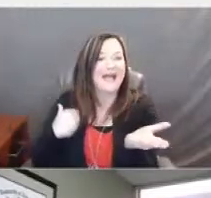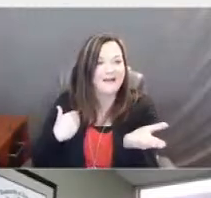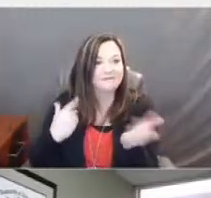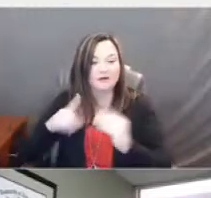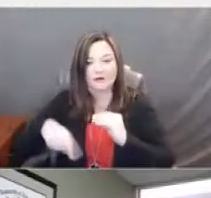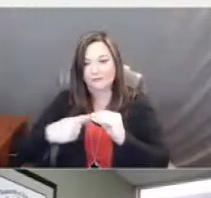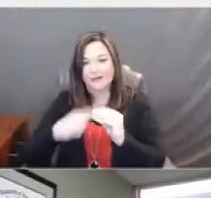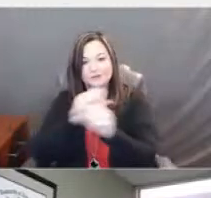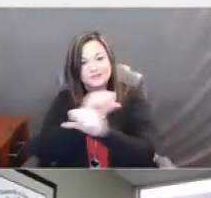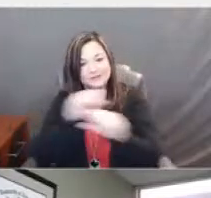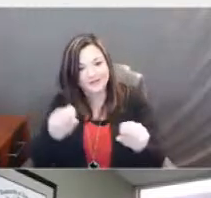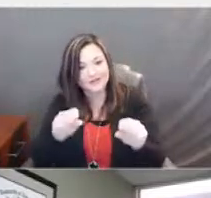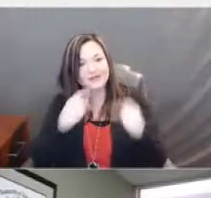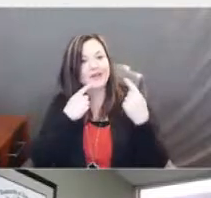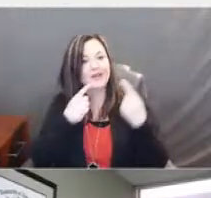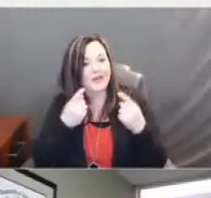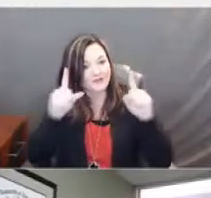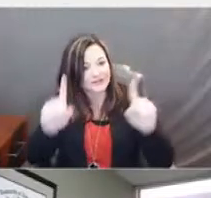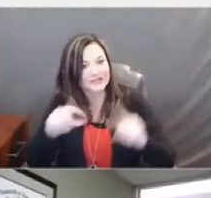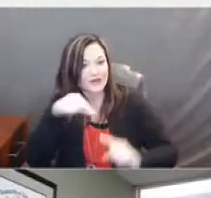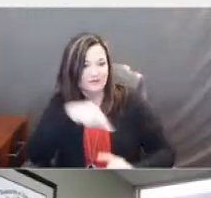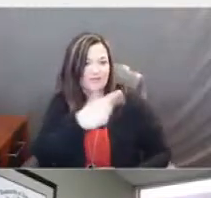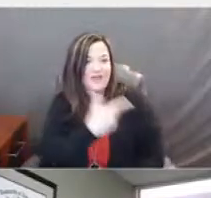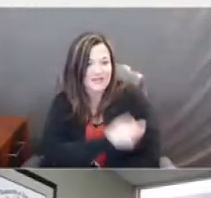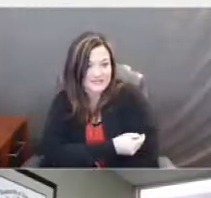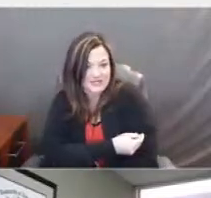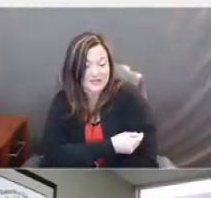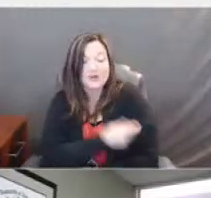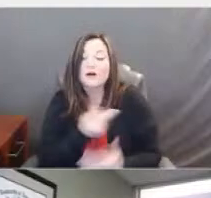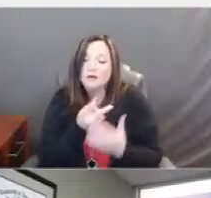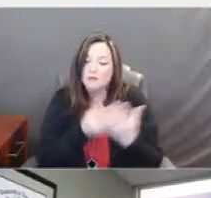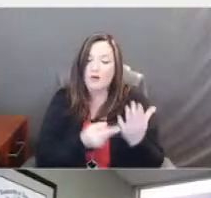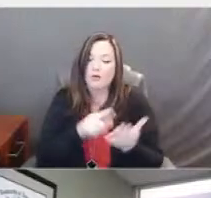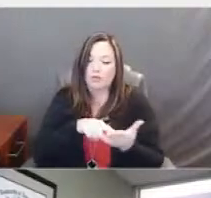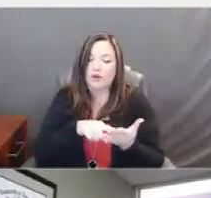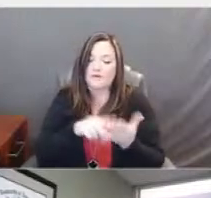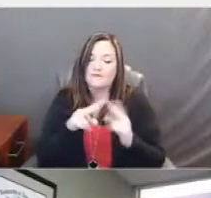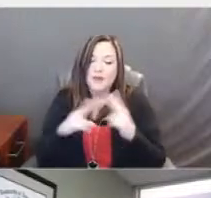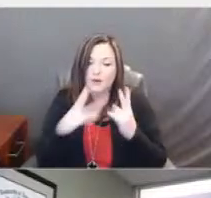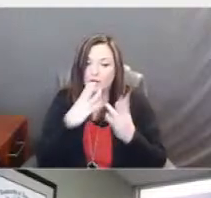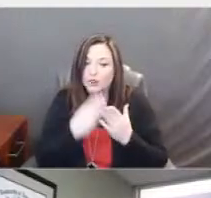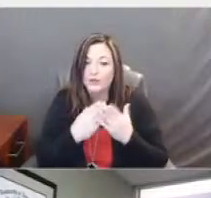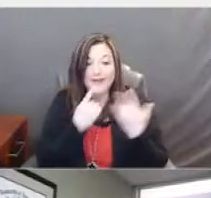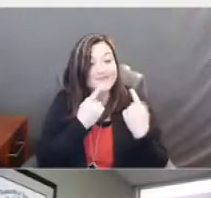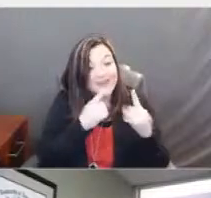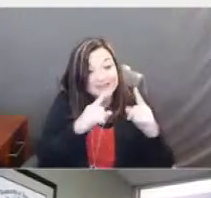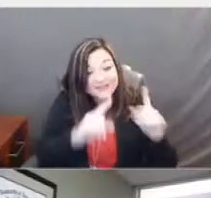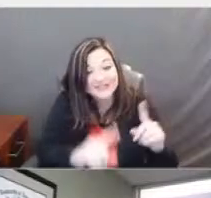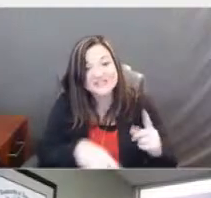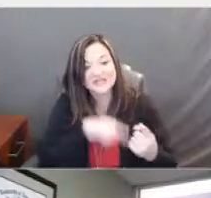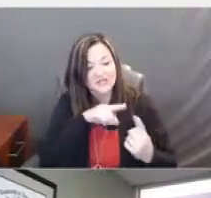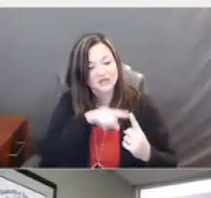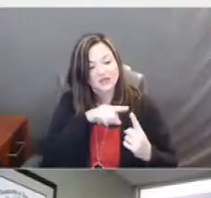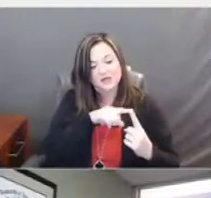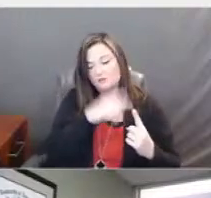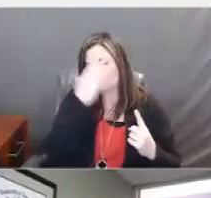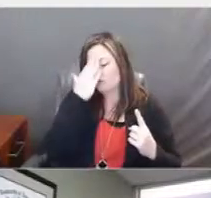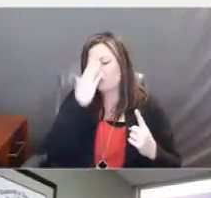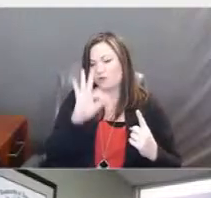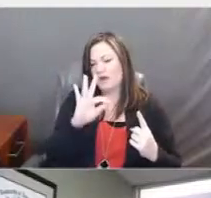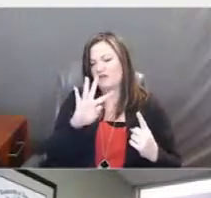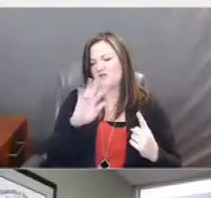the efficacy of the vaccines, both of which are very good. So efficacy-wise, we know the vaccines are between 94